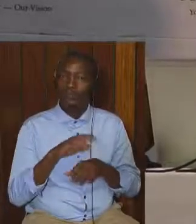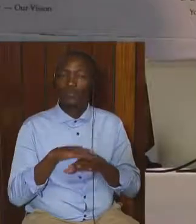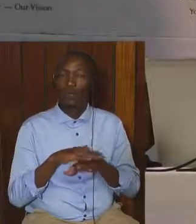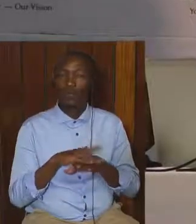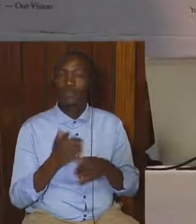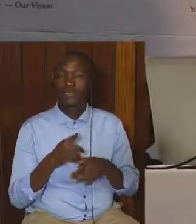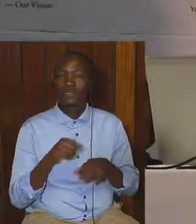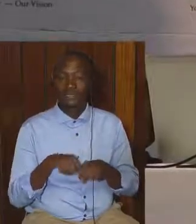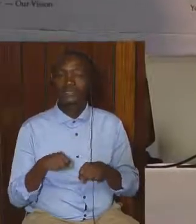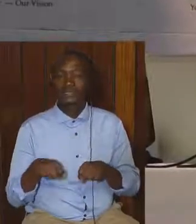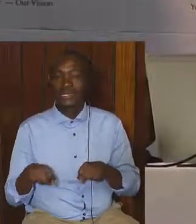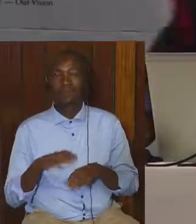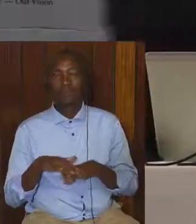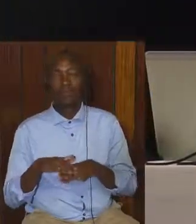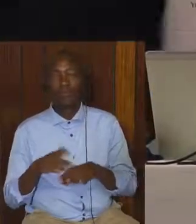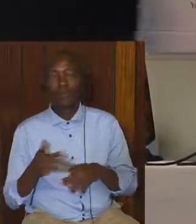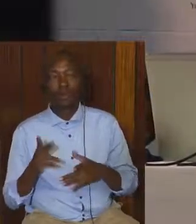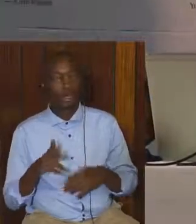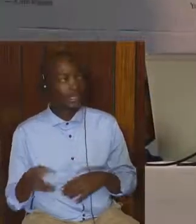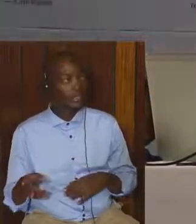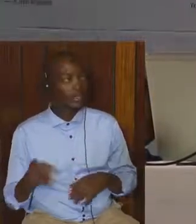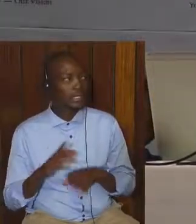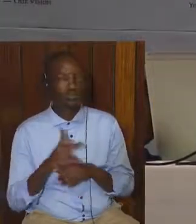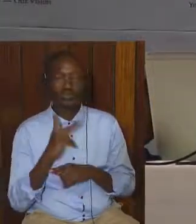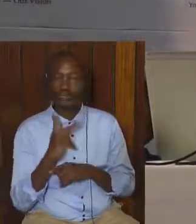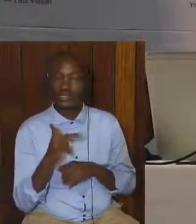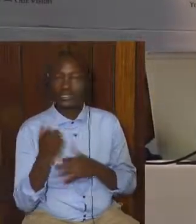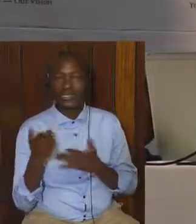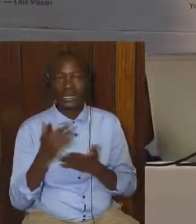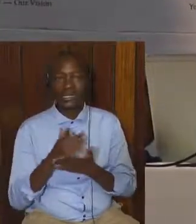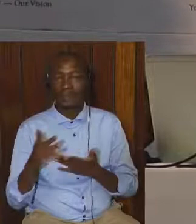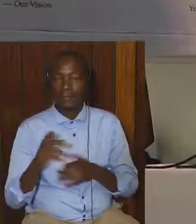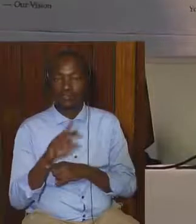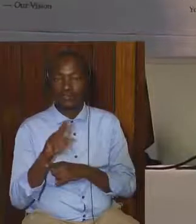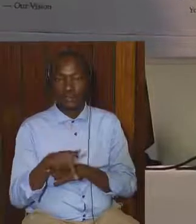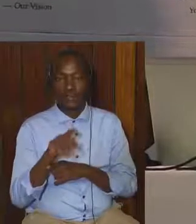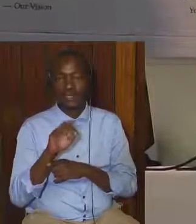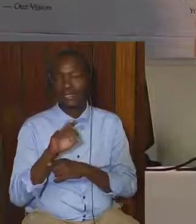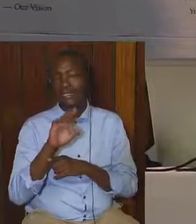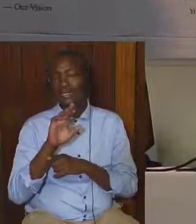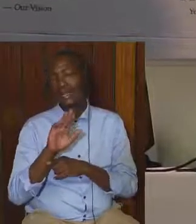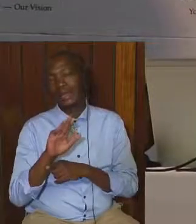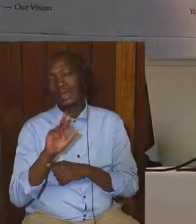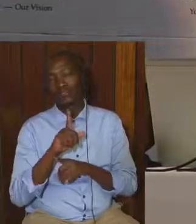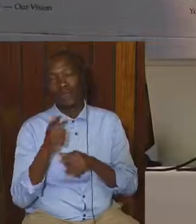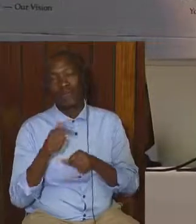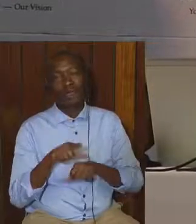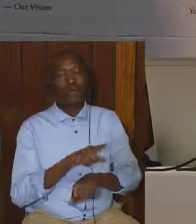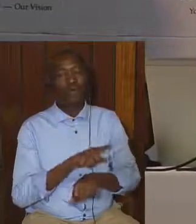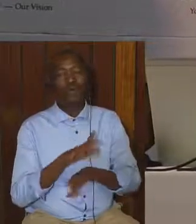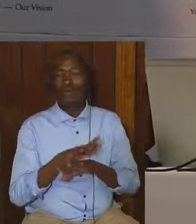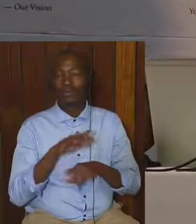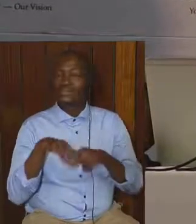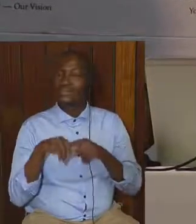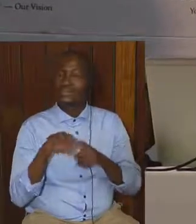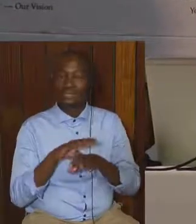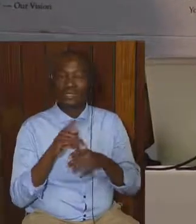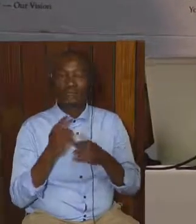there'll be more delays again, as we've seen in other parts of the P39. So how long will it take for that money to reach